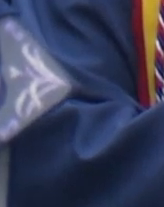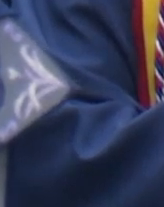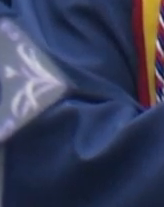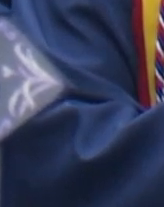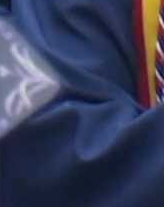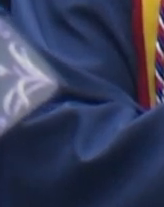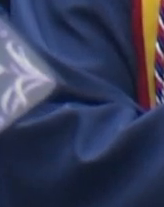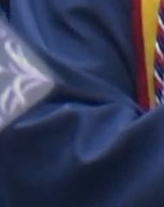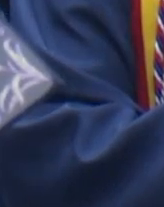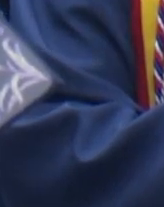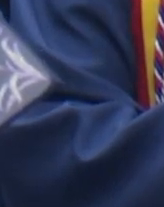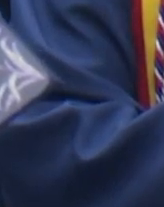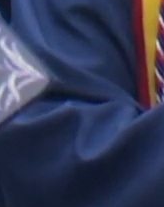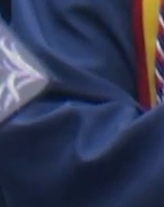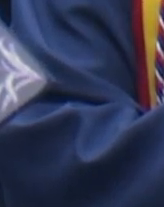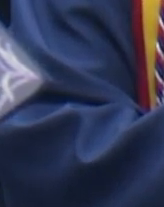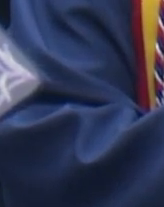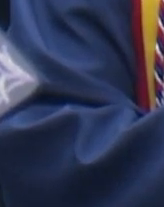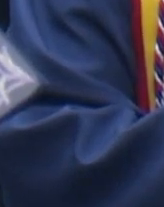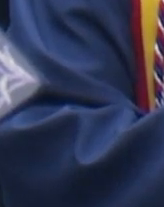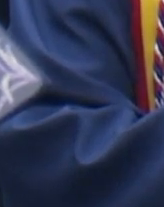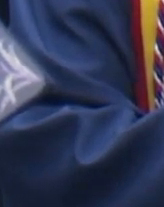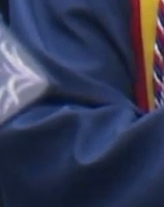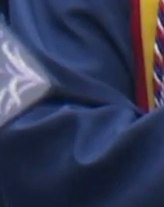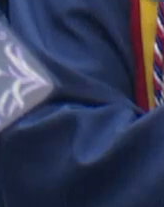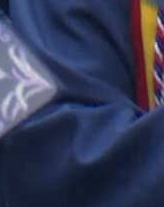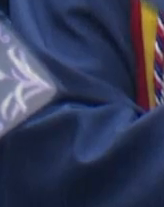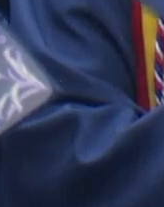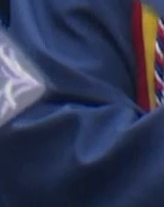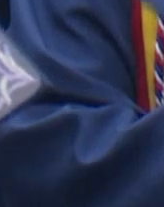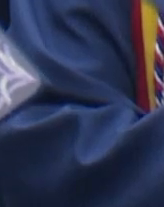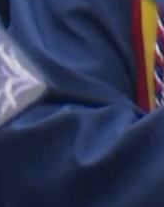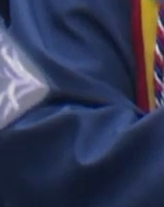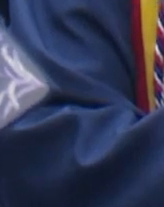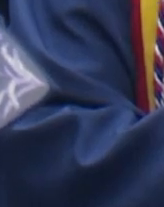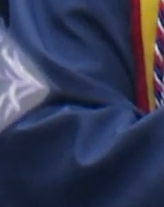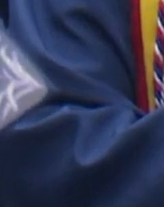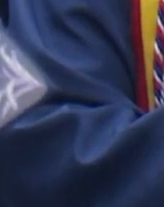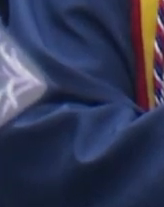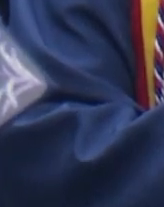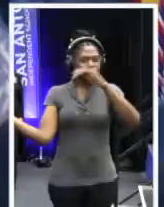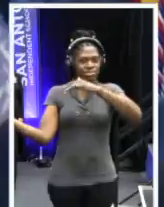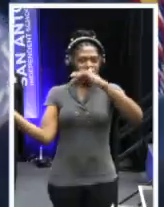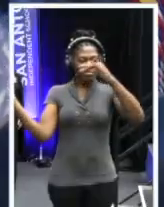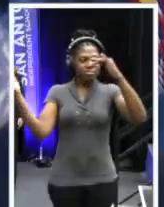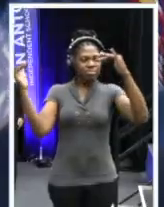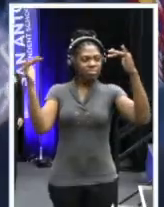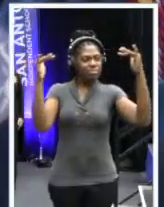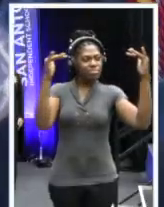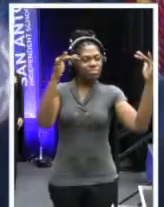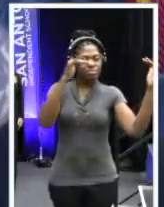broad stripes and bright stars through the